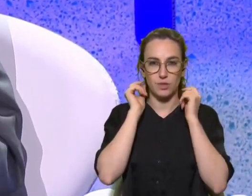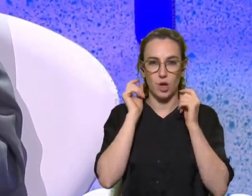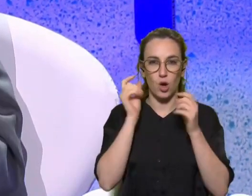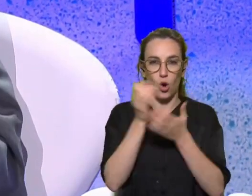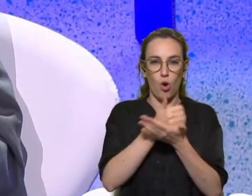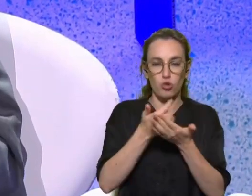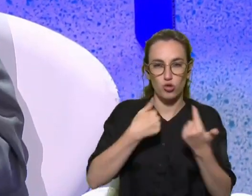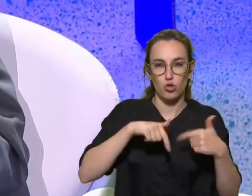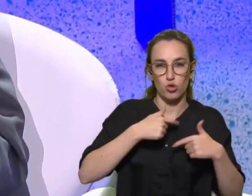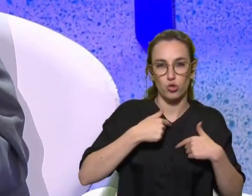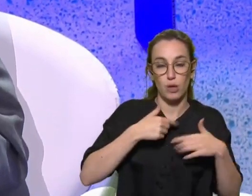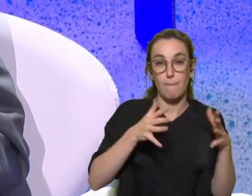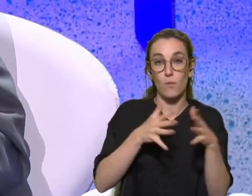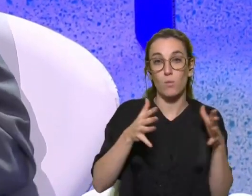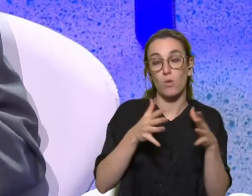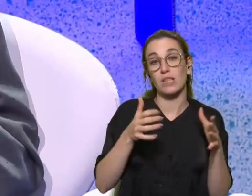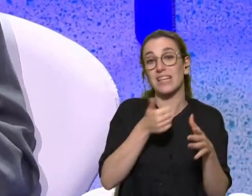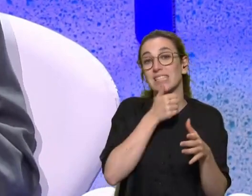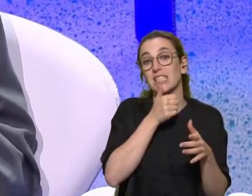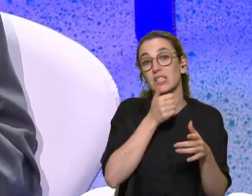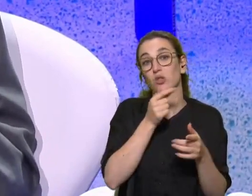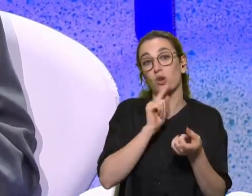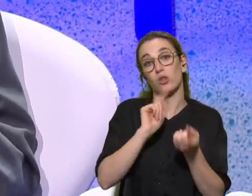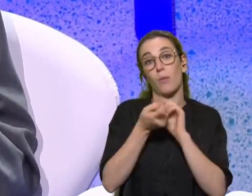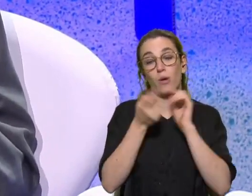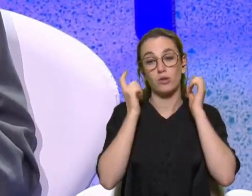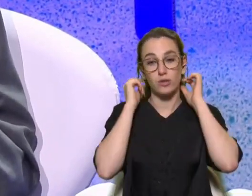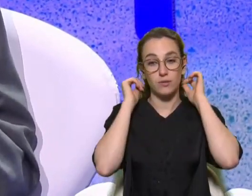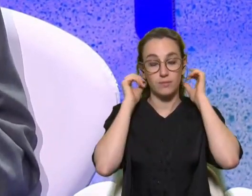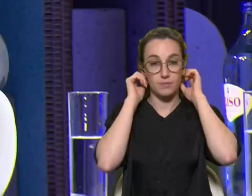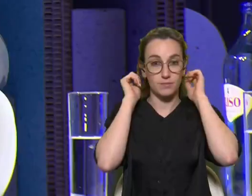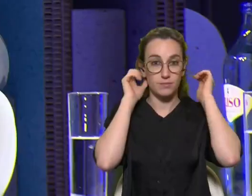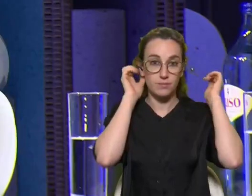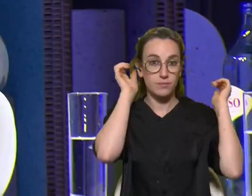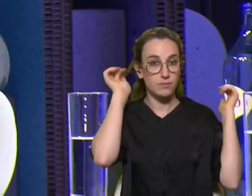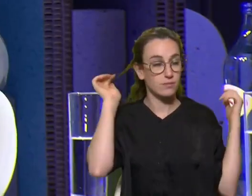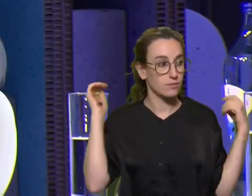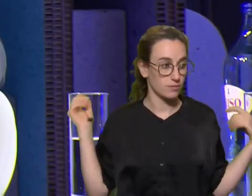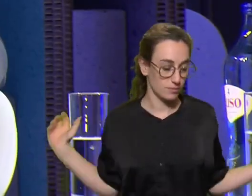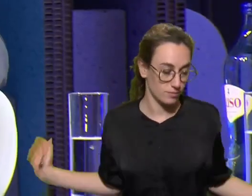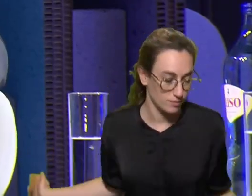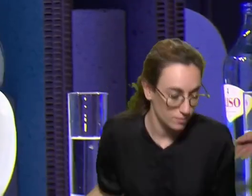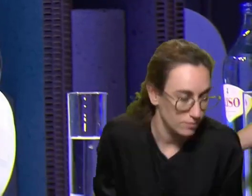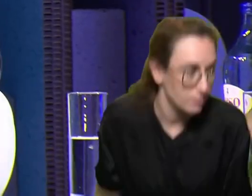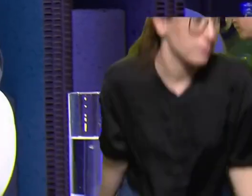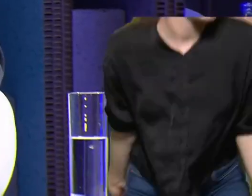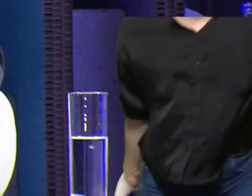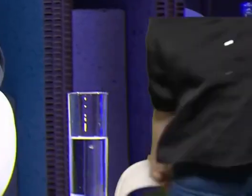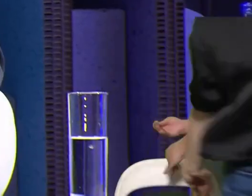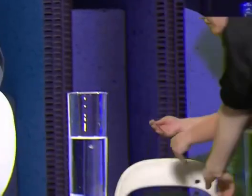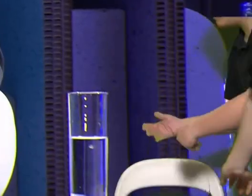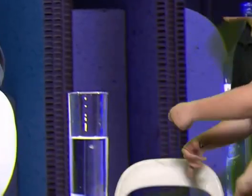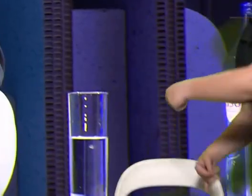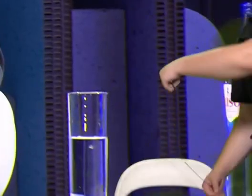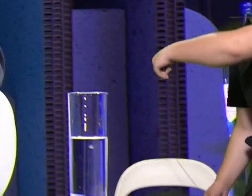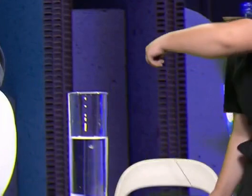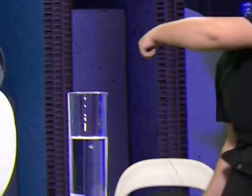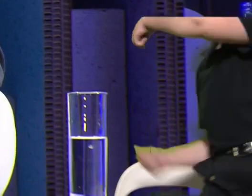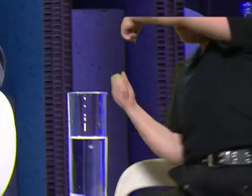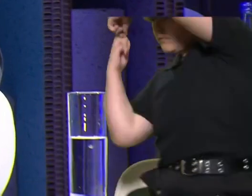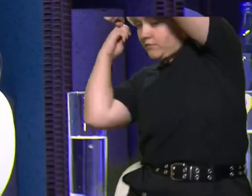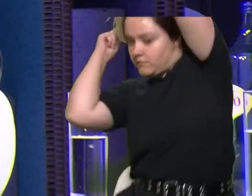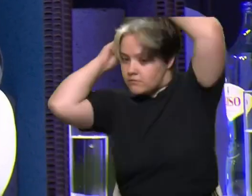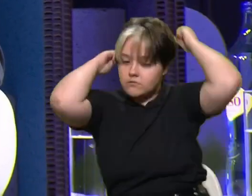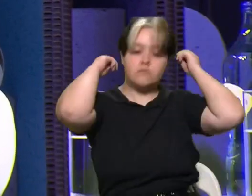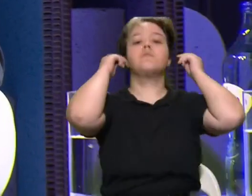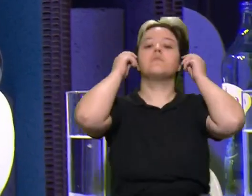the resources we have. And many measures taken go in the opposite direction.